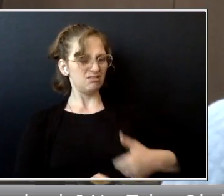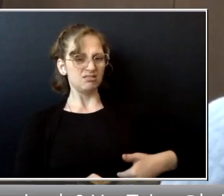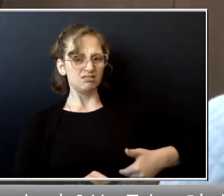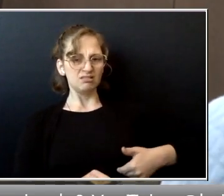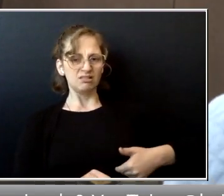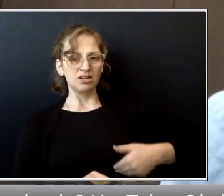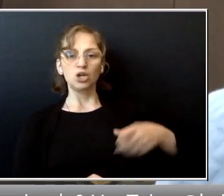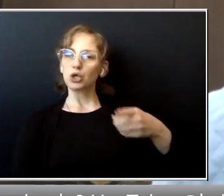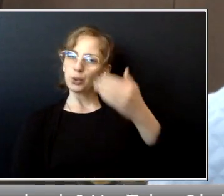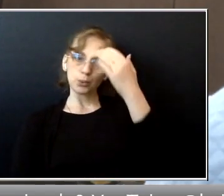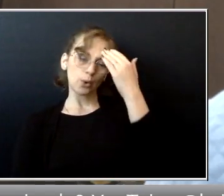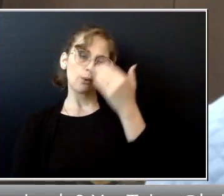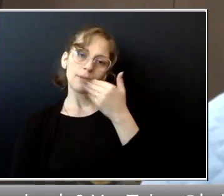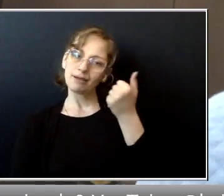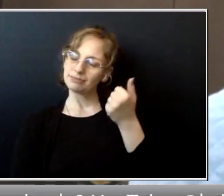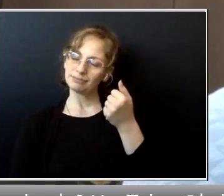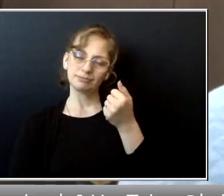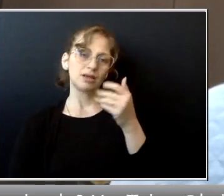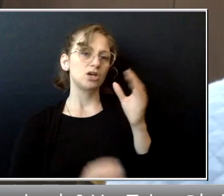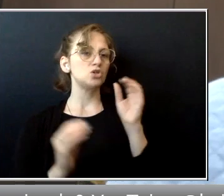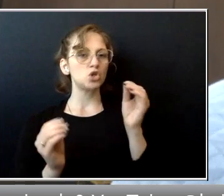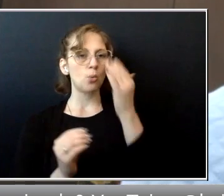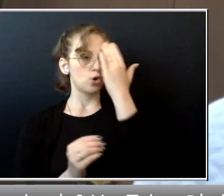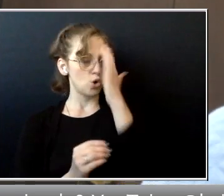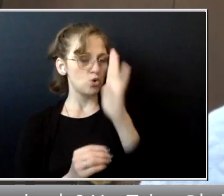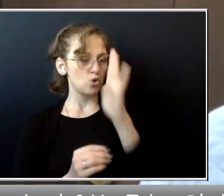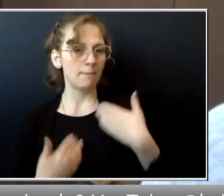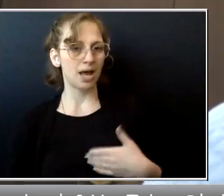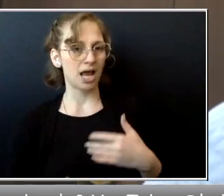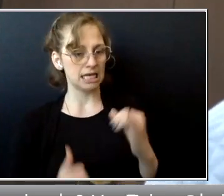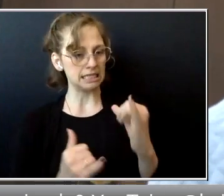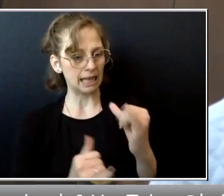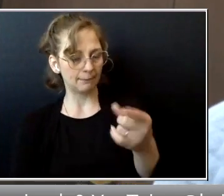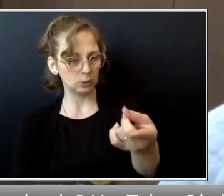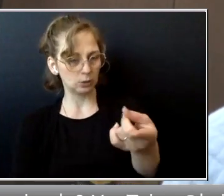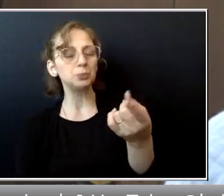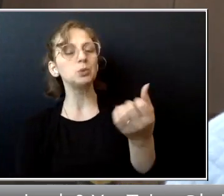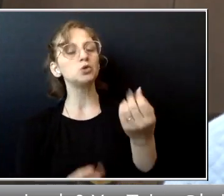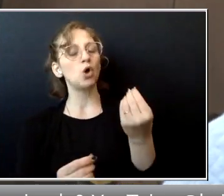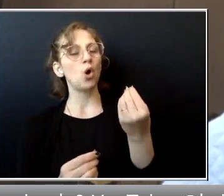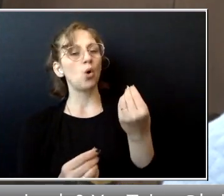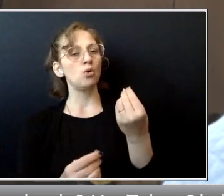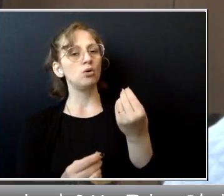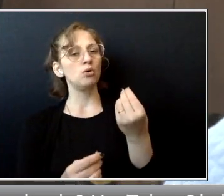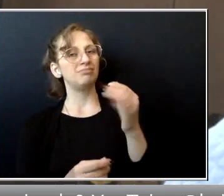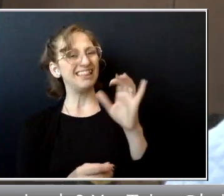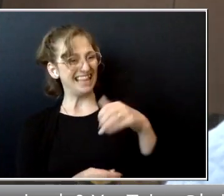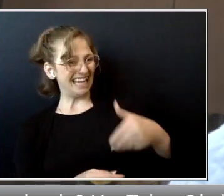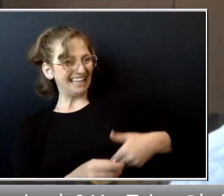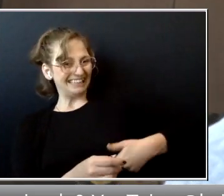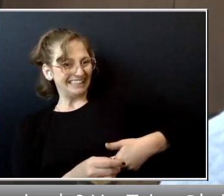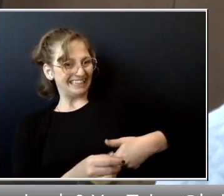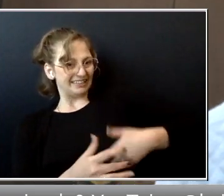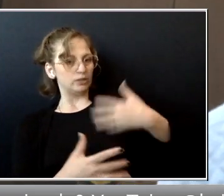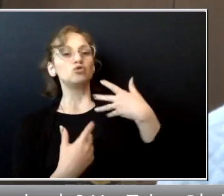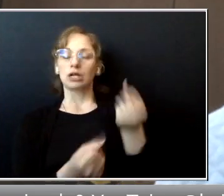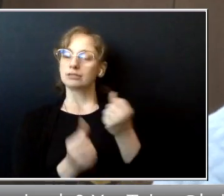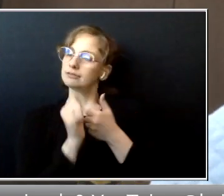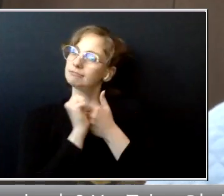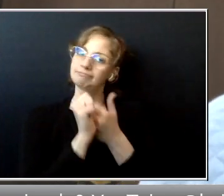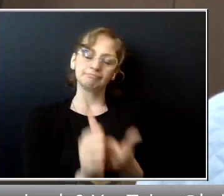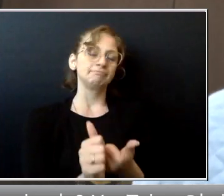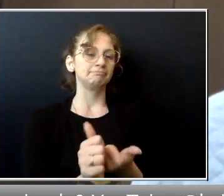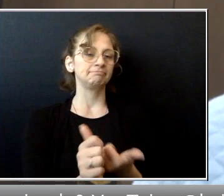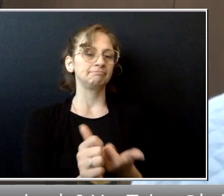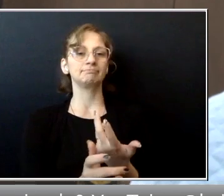know specifically your body like you will. So trust your instincts, seek medical attention, like Dr. Ali mentioned, at least